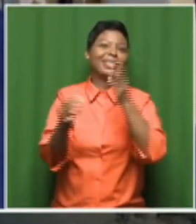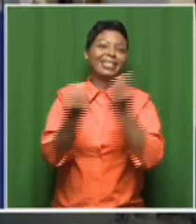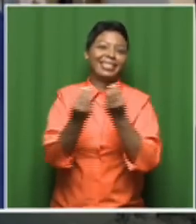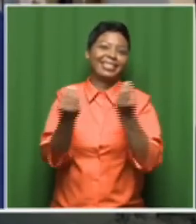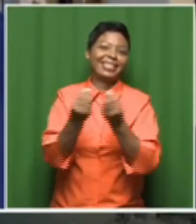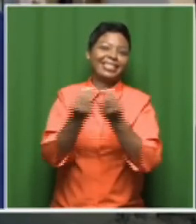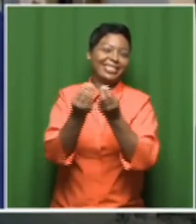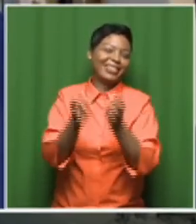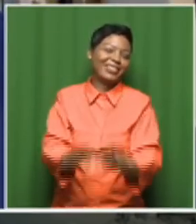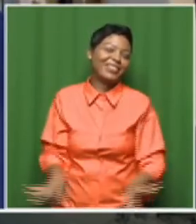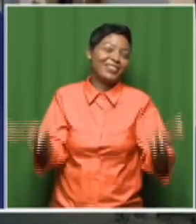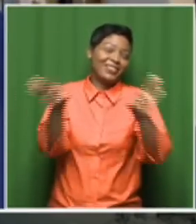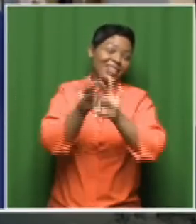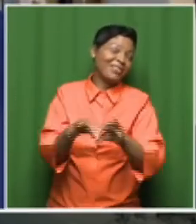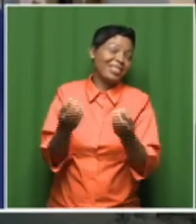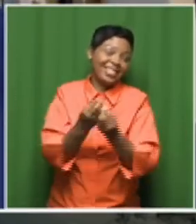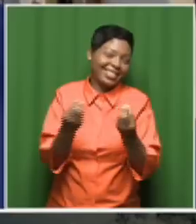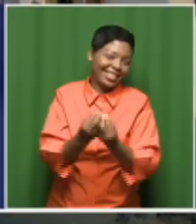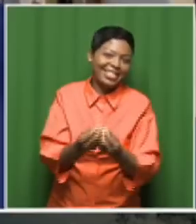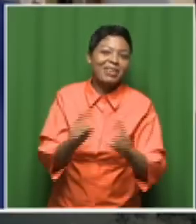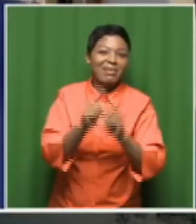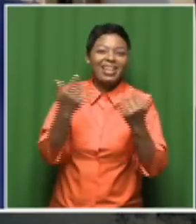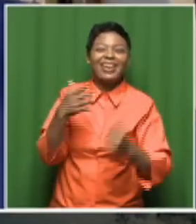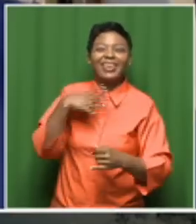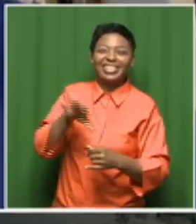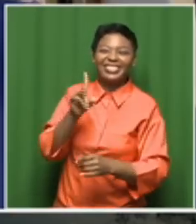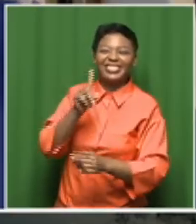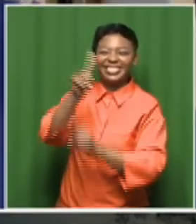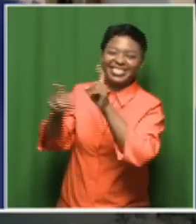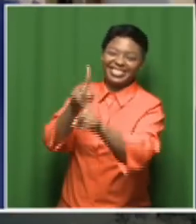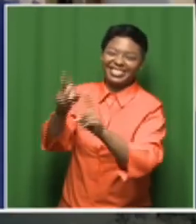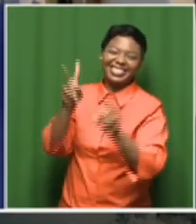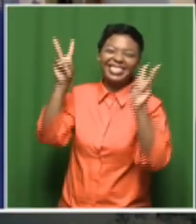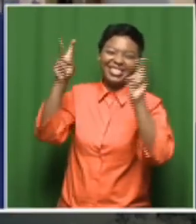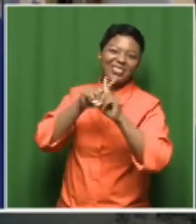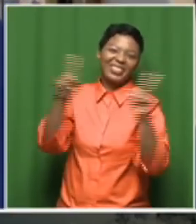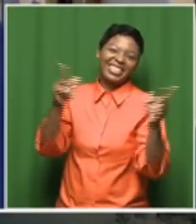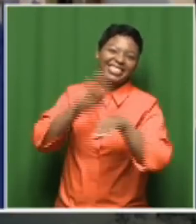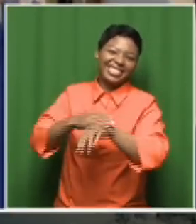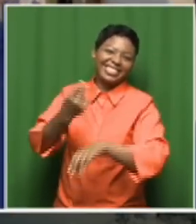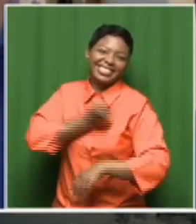question I'd love to have squeezed in, but I can't. Terry, thank you. We'll have you back to talk